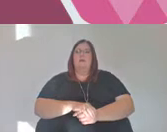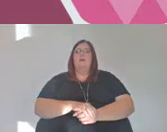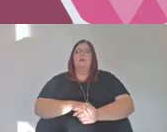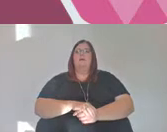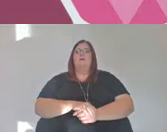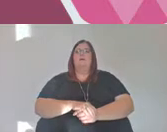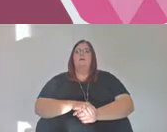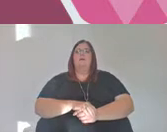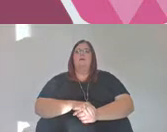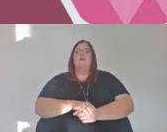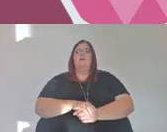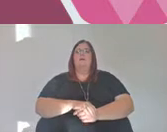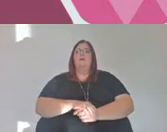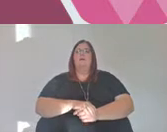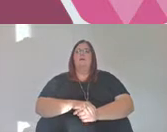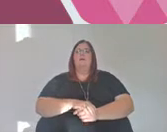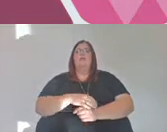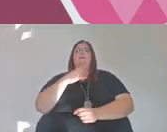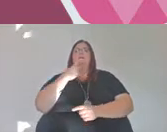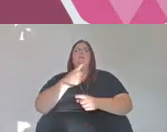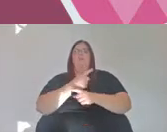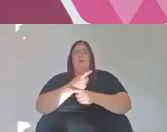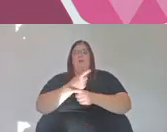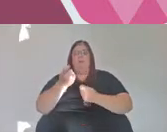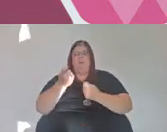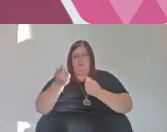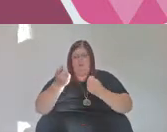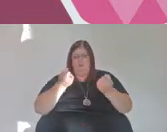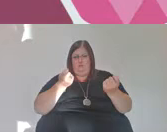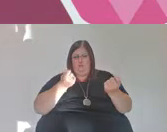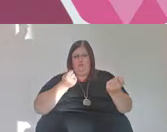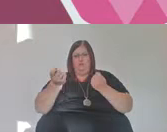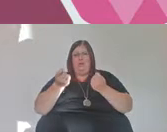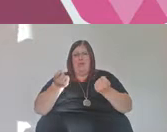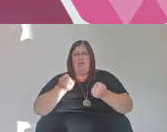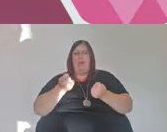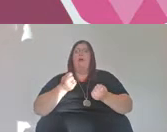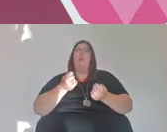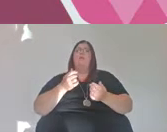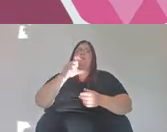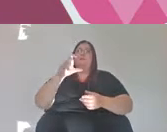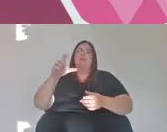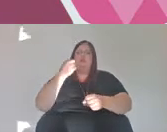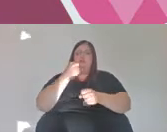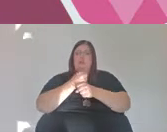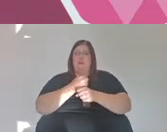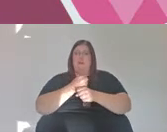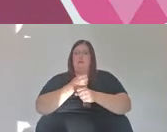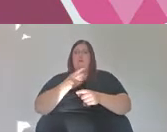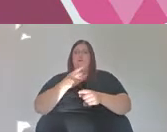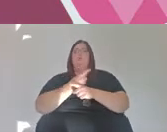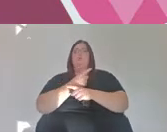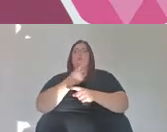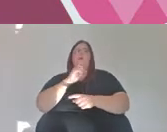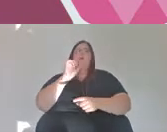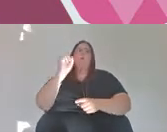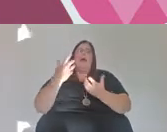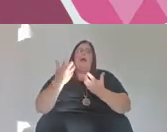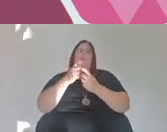Assurances were given to the chair of the CCG following a review of commissioning procedures for the reprocurement of autism